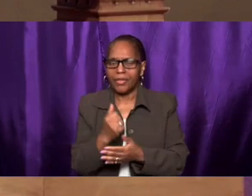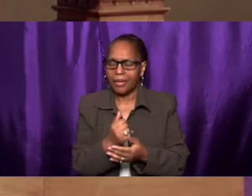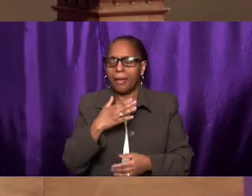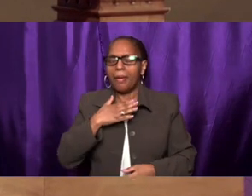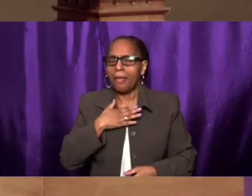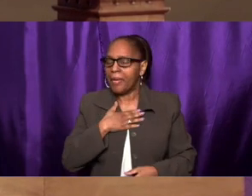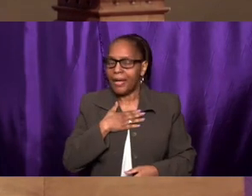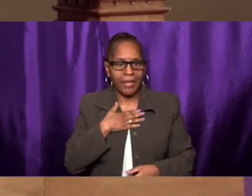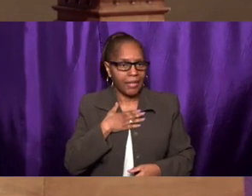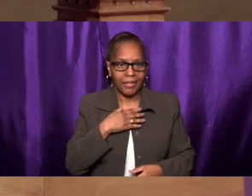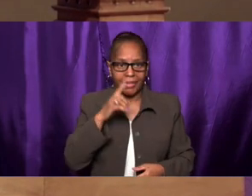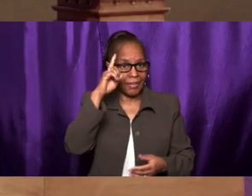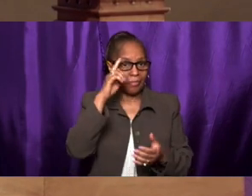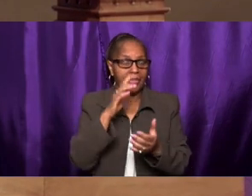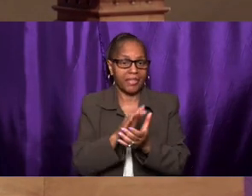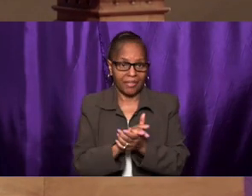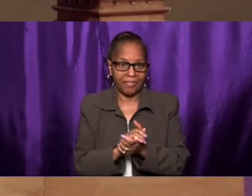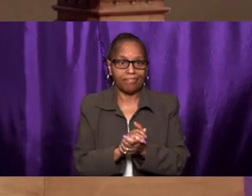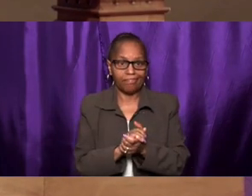mine unbelief.